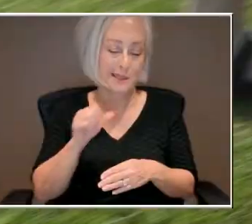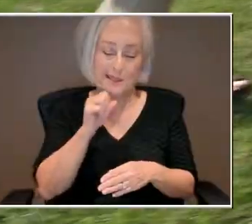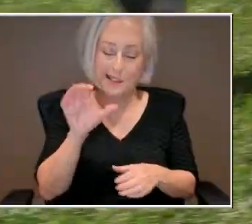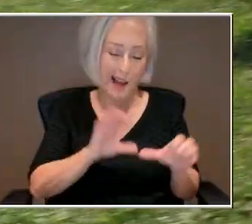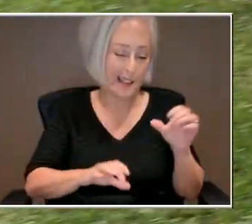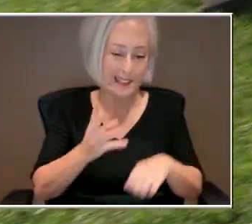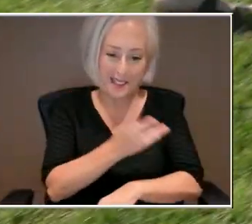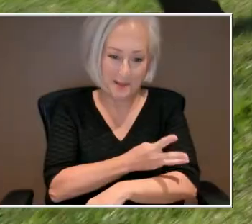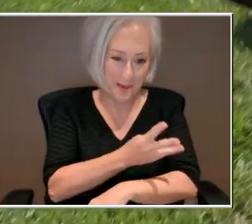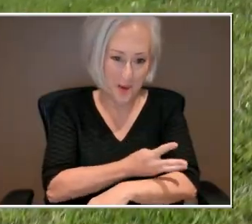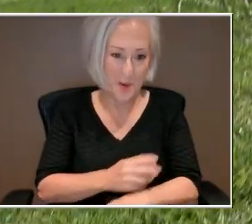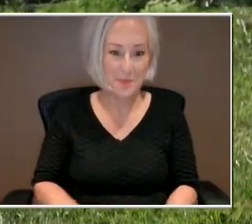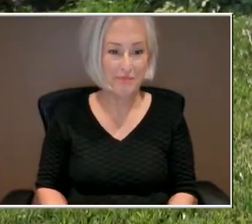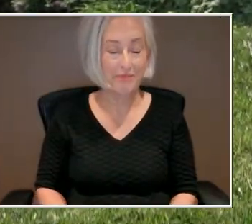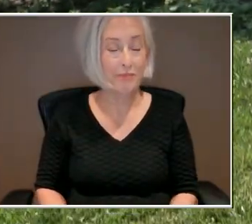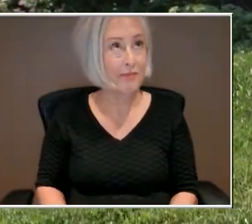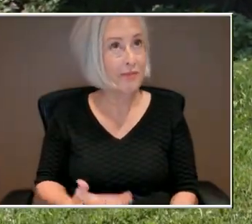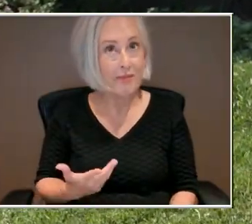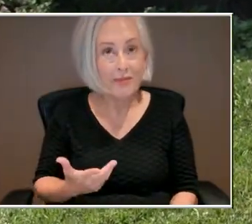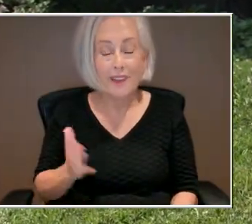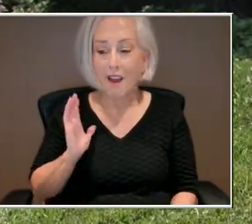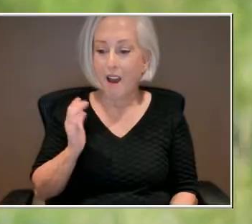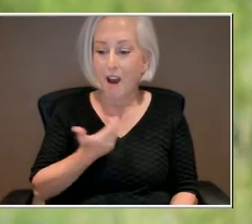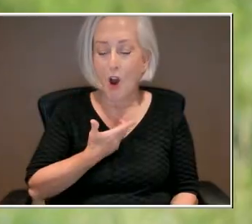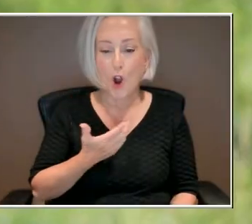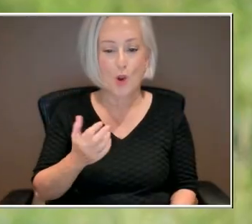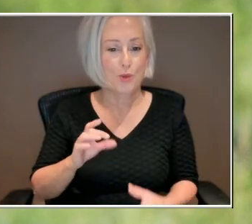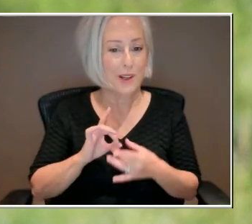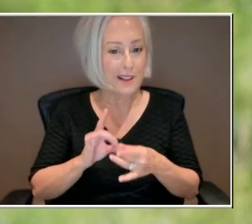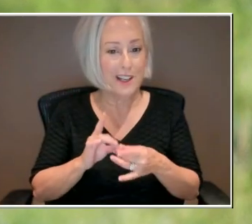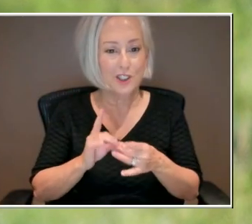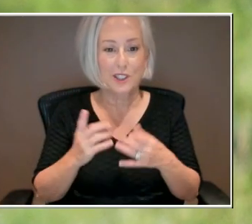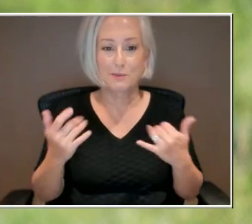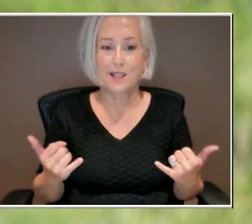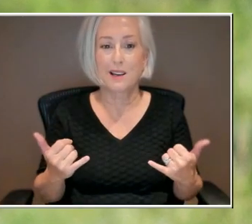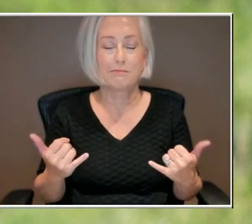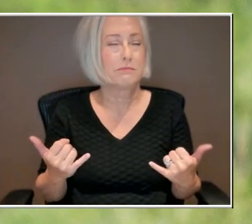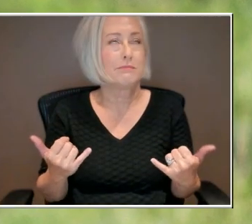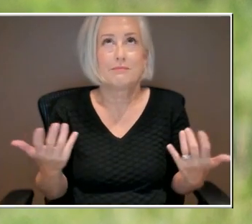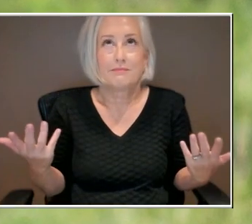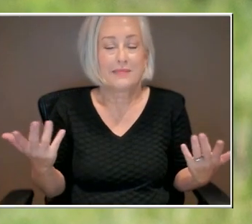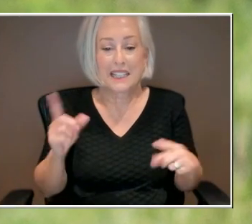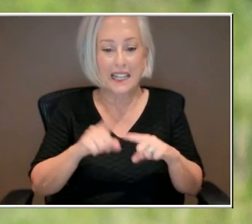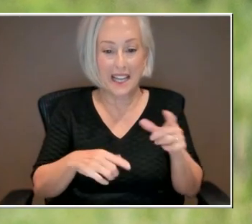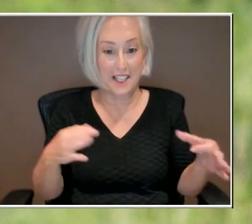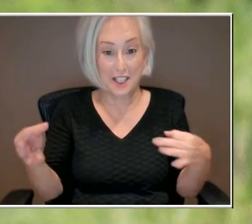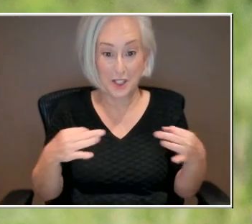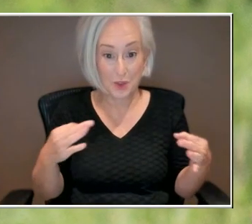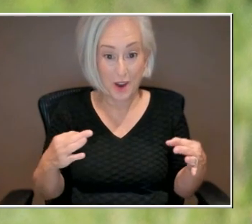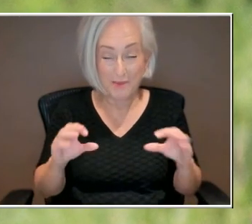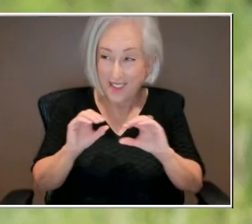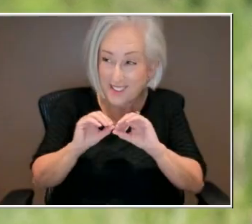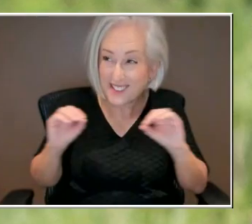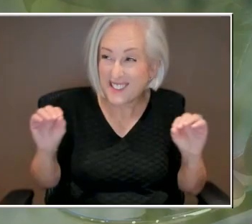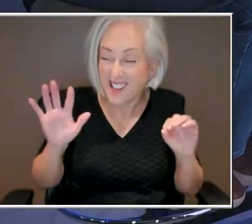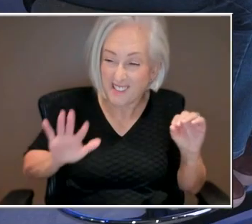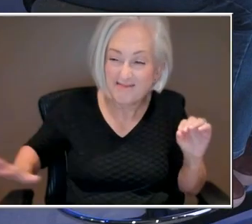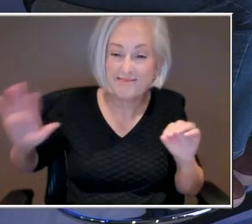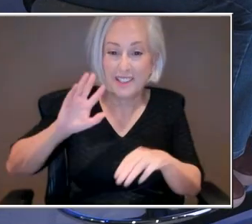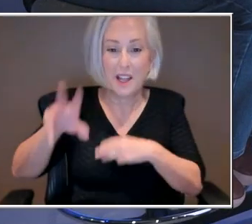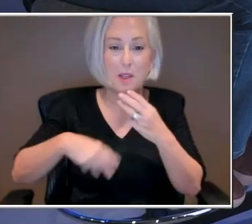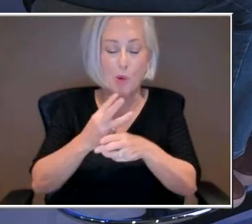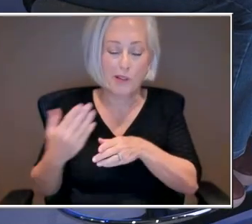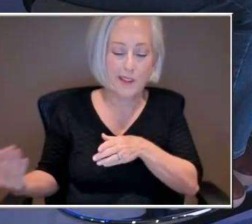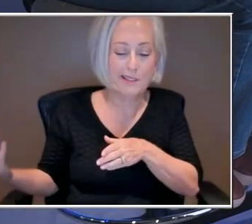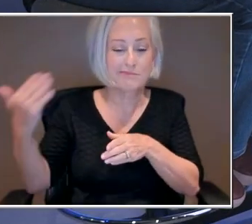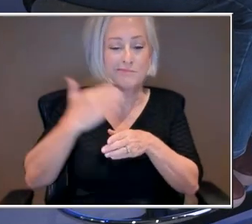indescribable, really, our relationship now. I don't really think there's anything in the world that could come between us at this point.